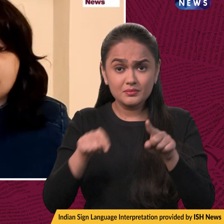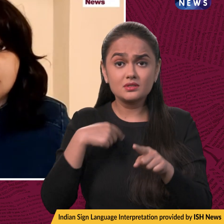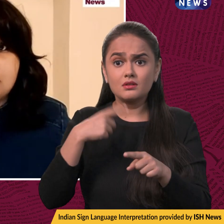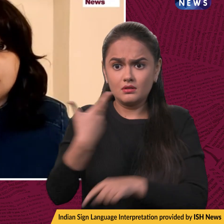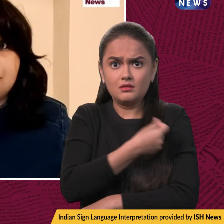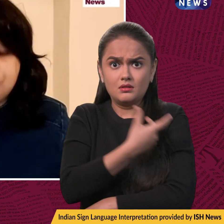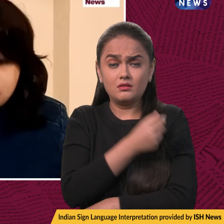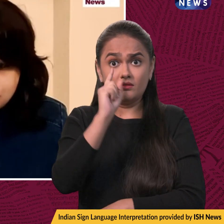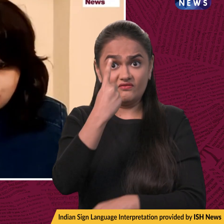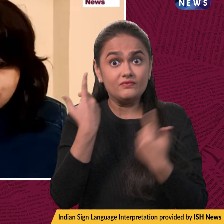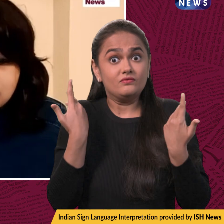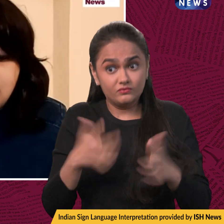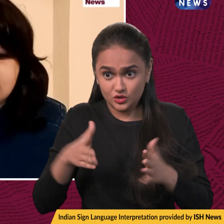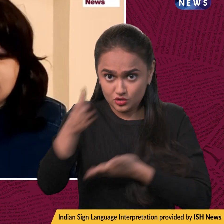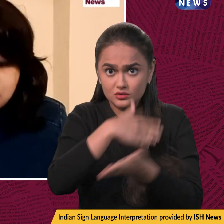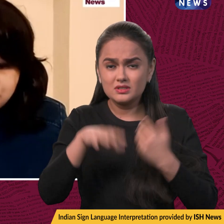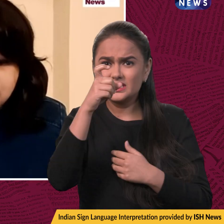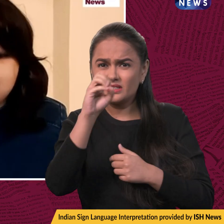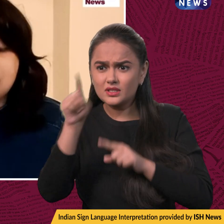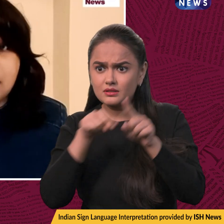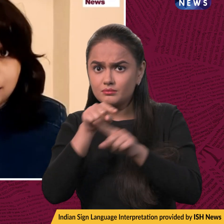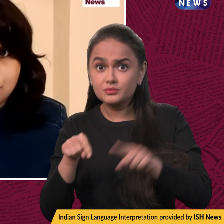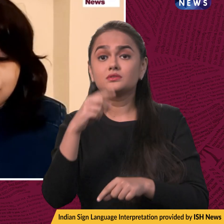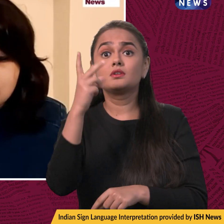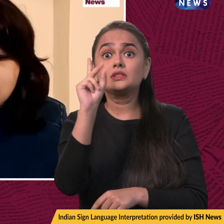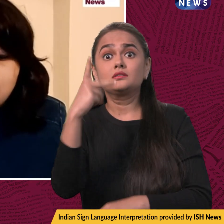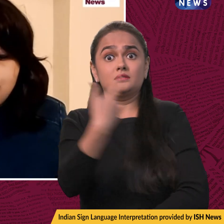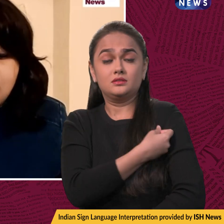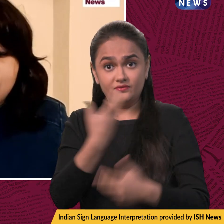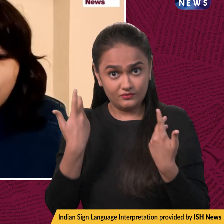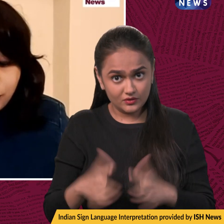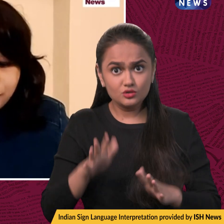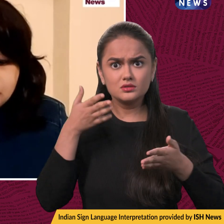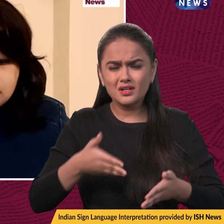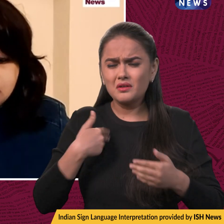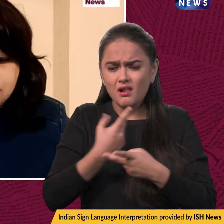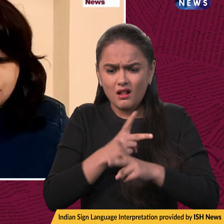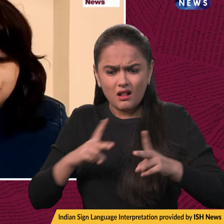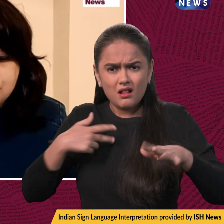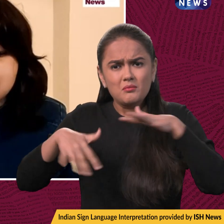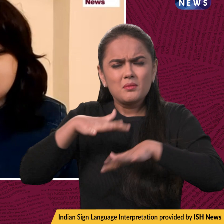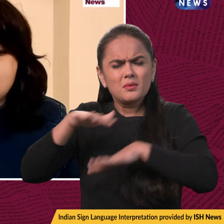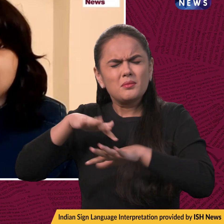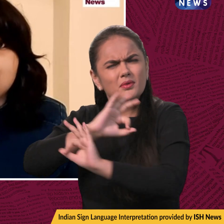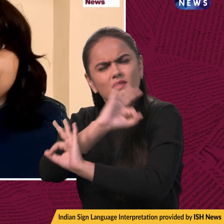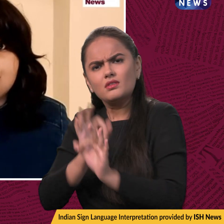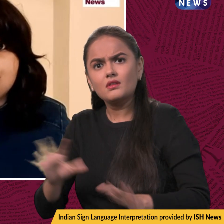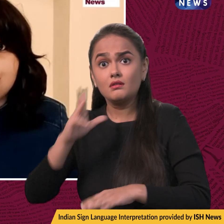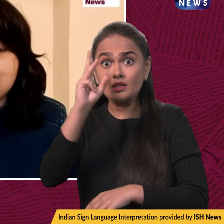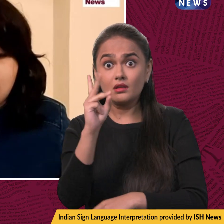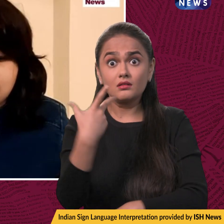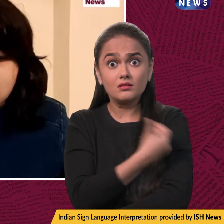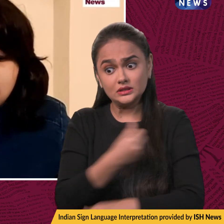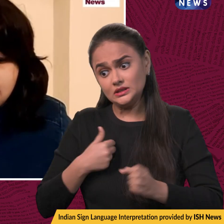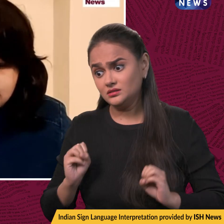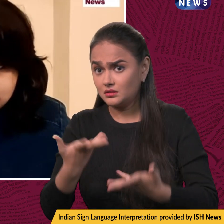are vaccinated with first dose and 70% with second dose. We have all facilities and arrangements to start the booster